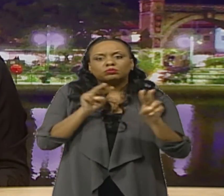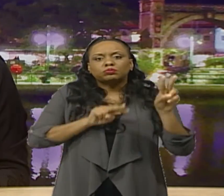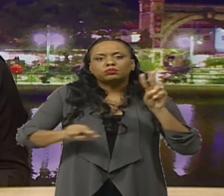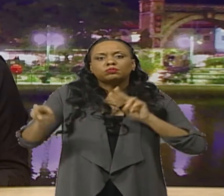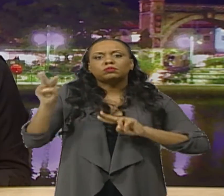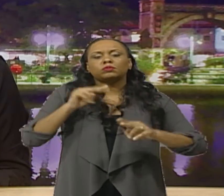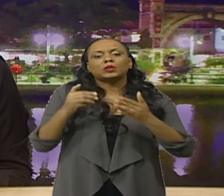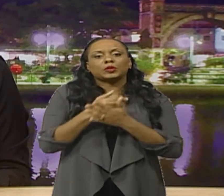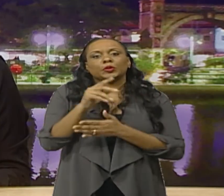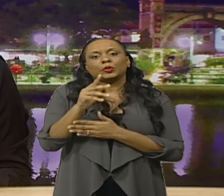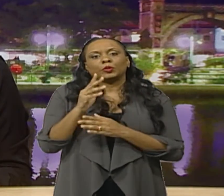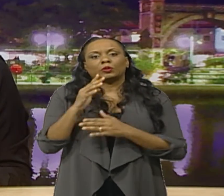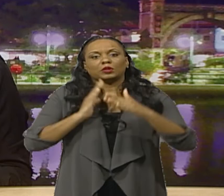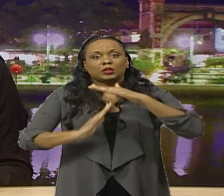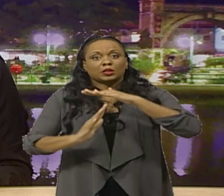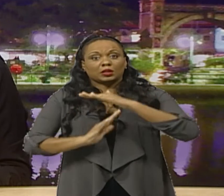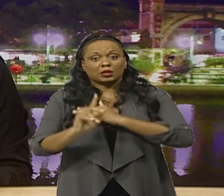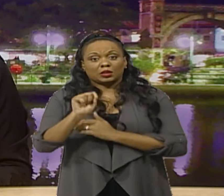River.